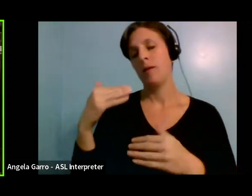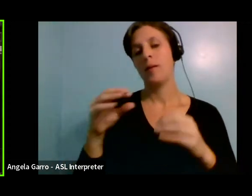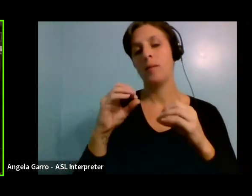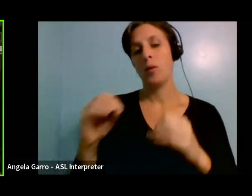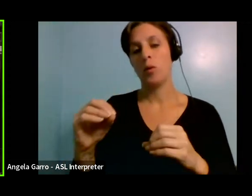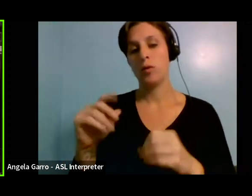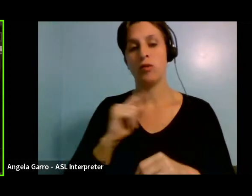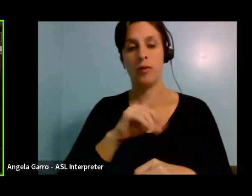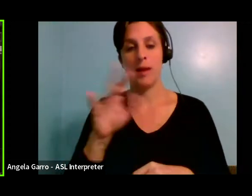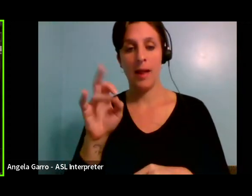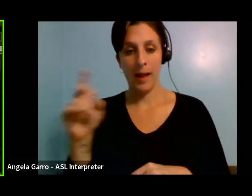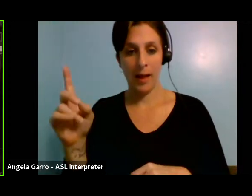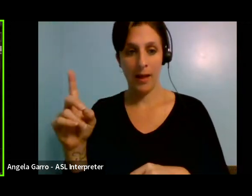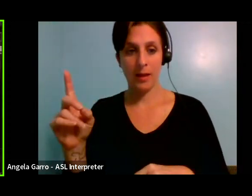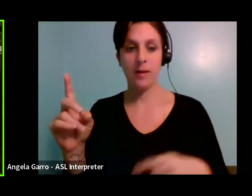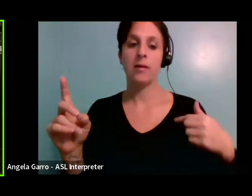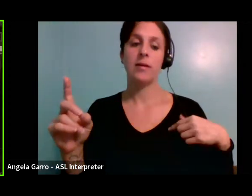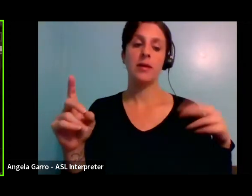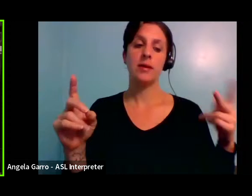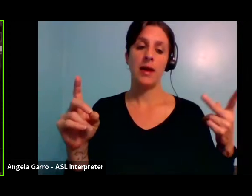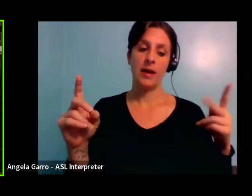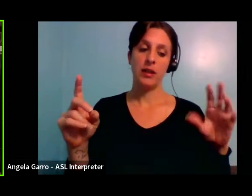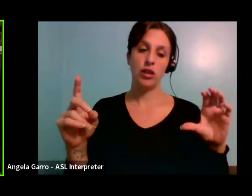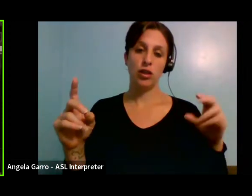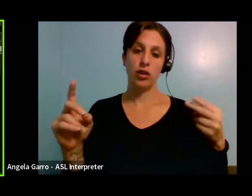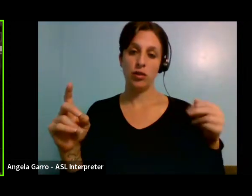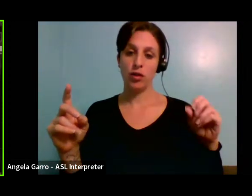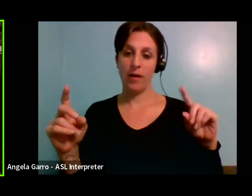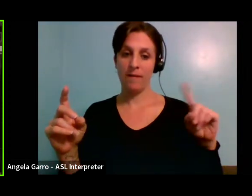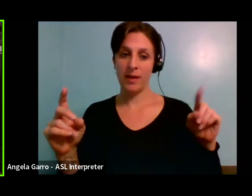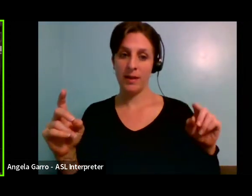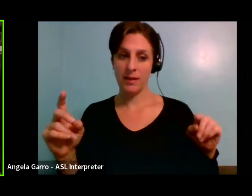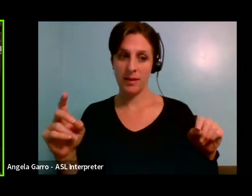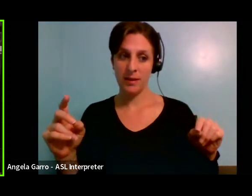by trustee Land, I'll second that. second by trustee Chavez.